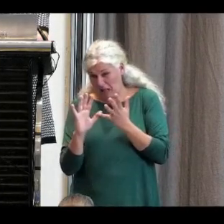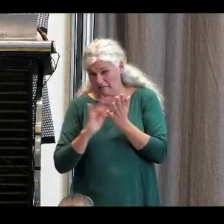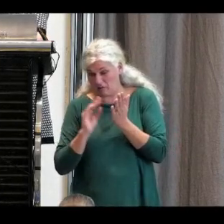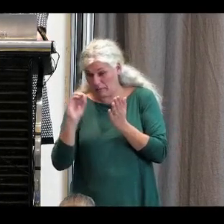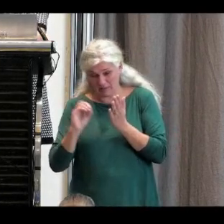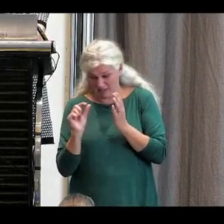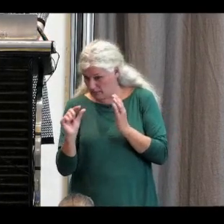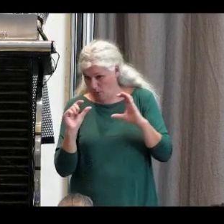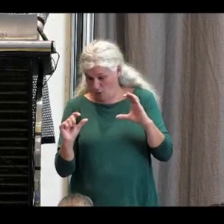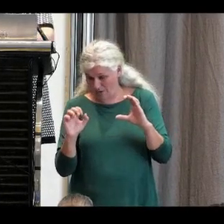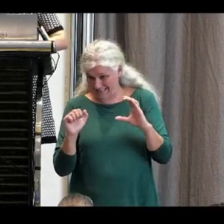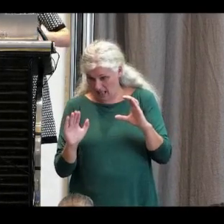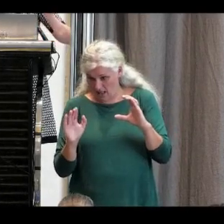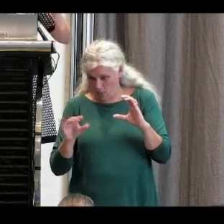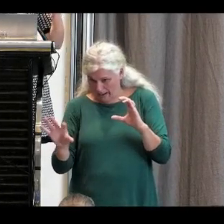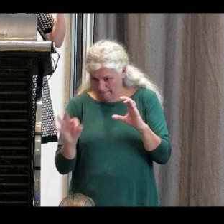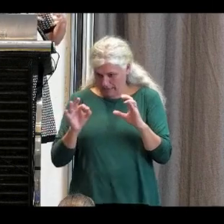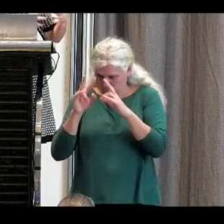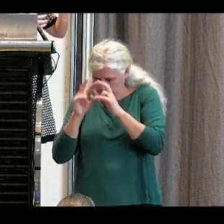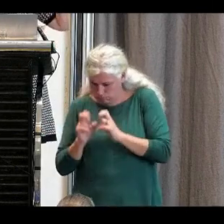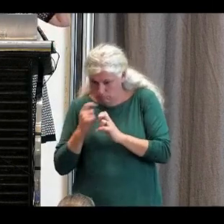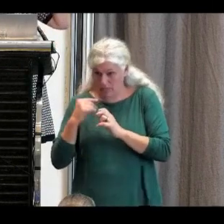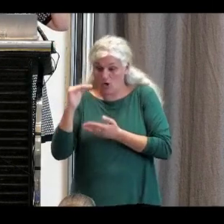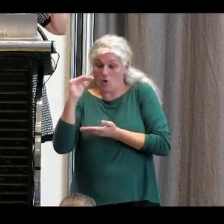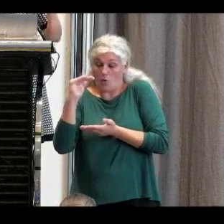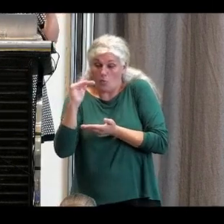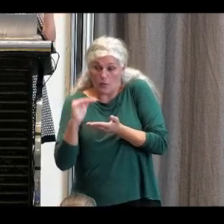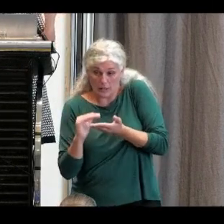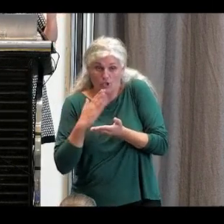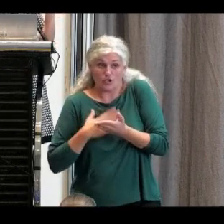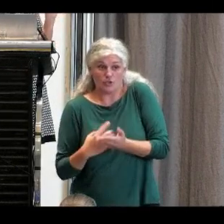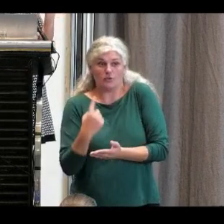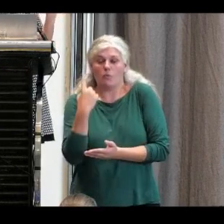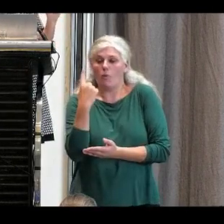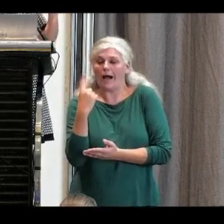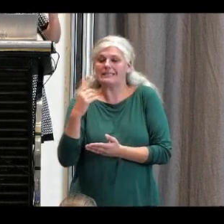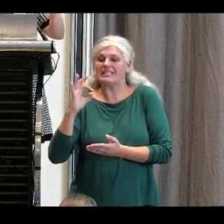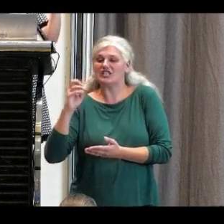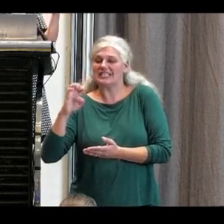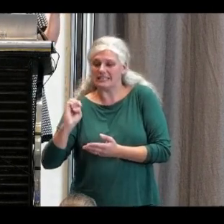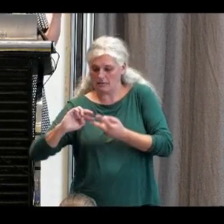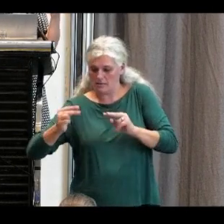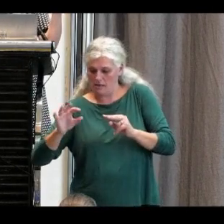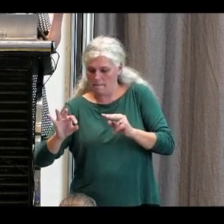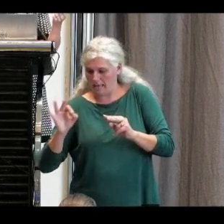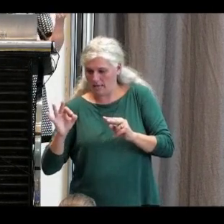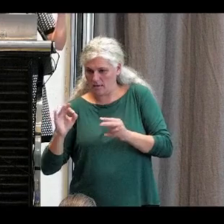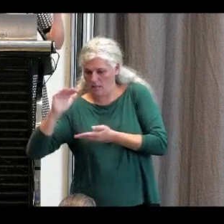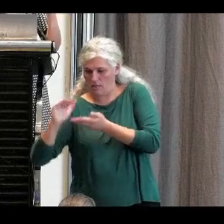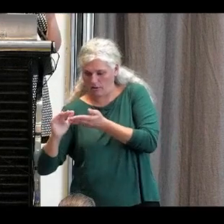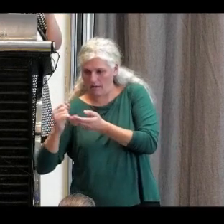very small portion. And we are getting the reduction of just one gene that is responsible for the circadian